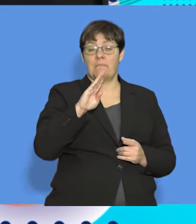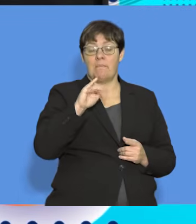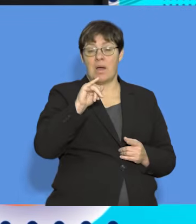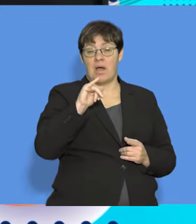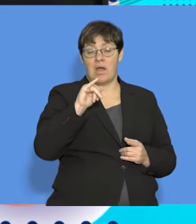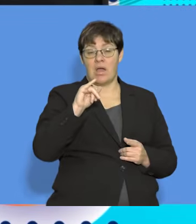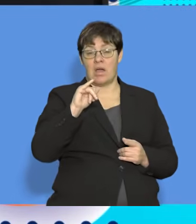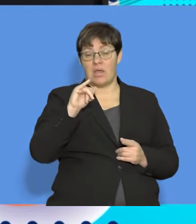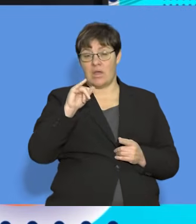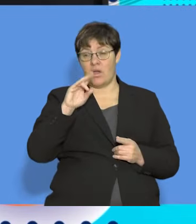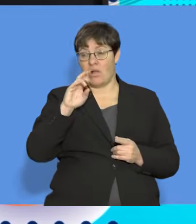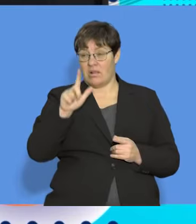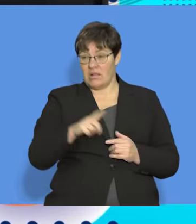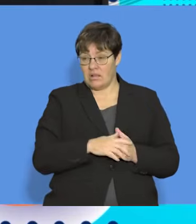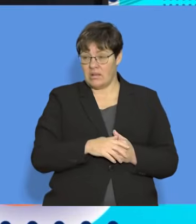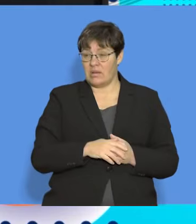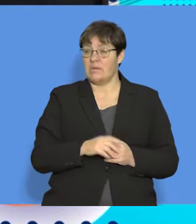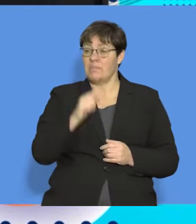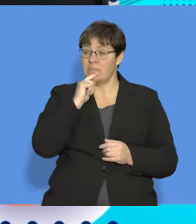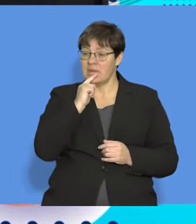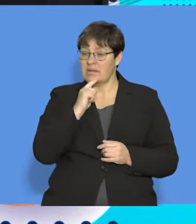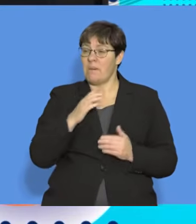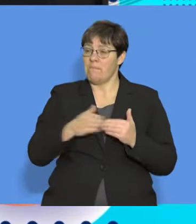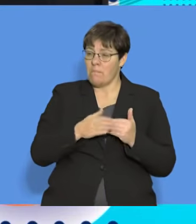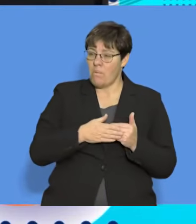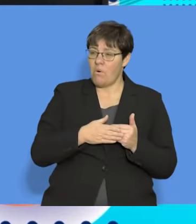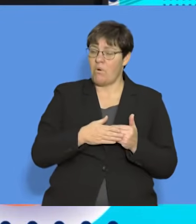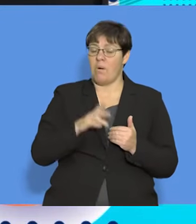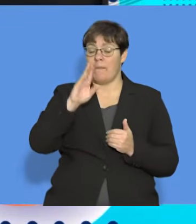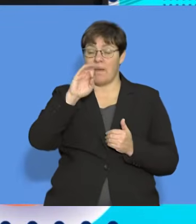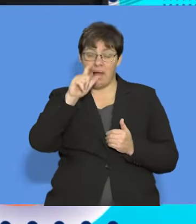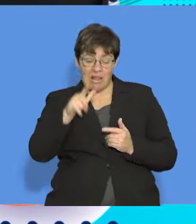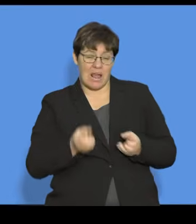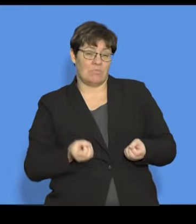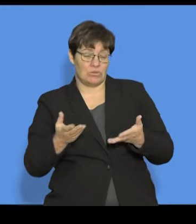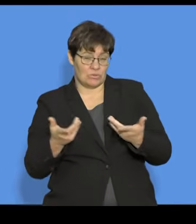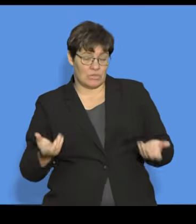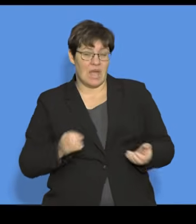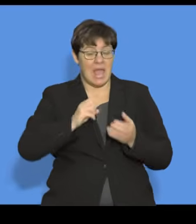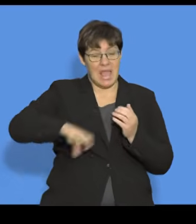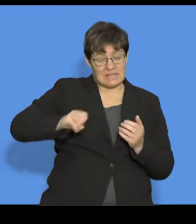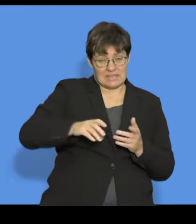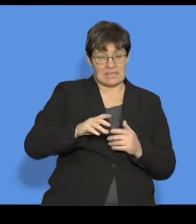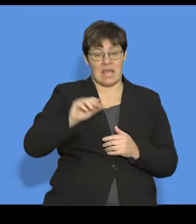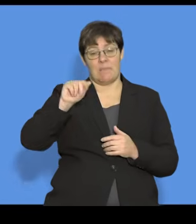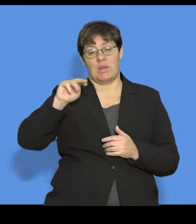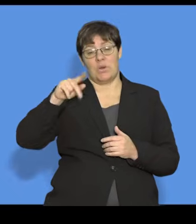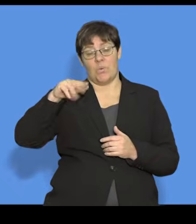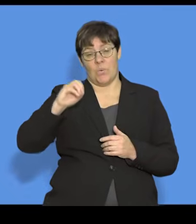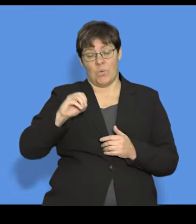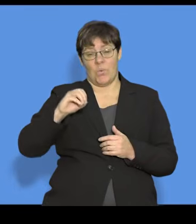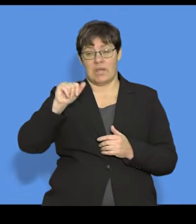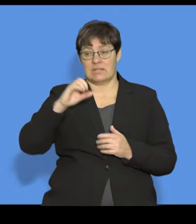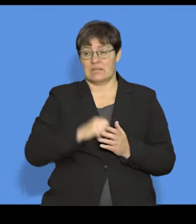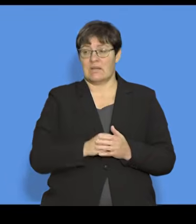bile, and also play an important role in removing waste products and excess amino acids. We also know